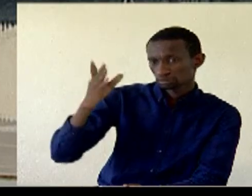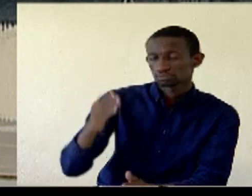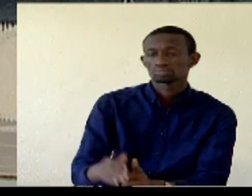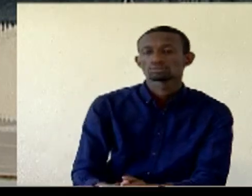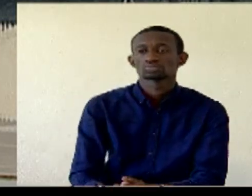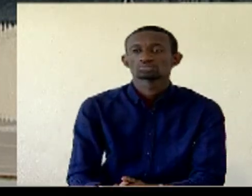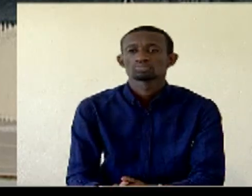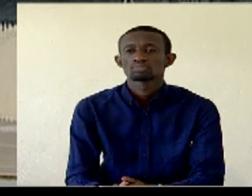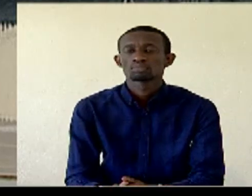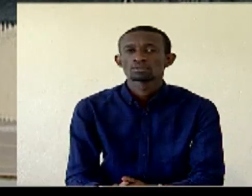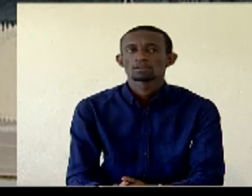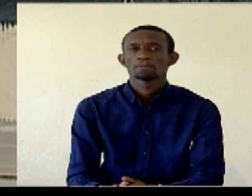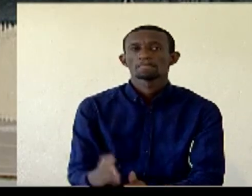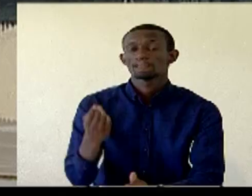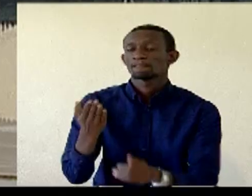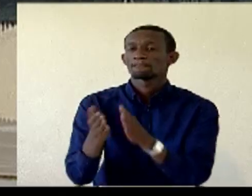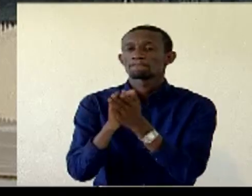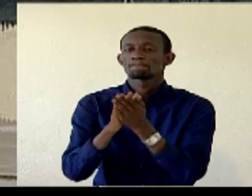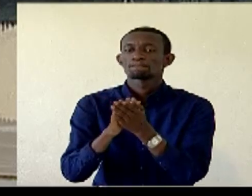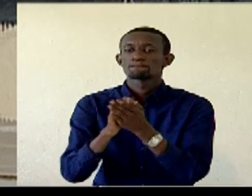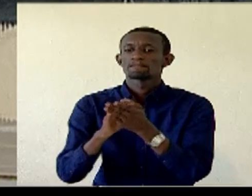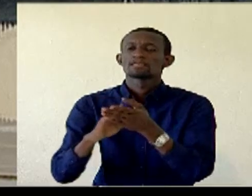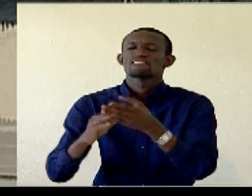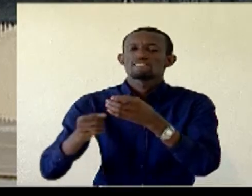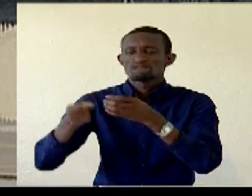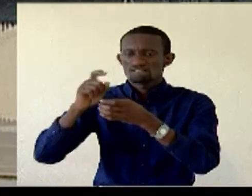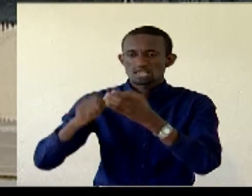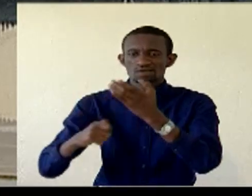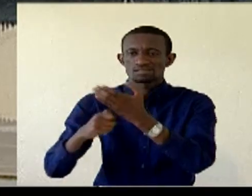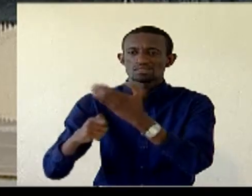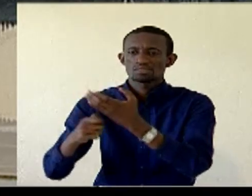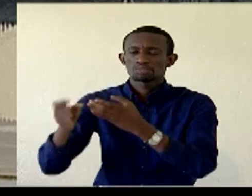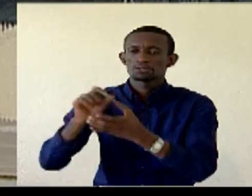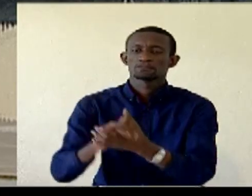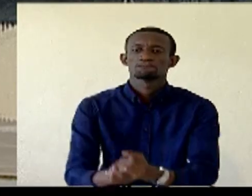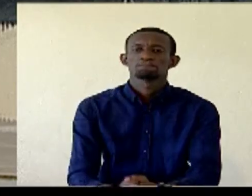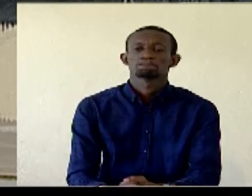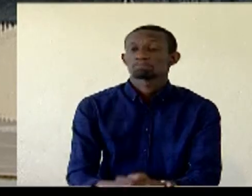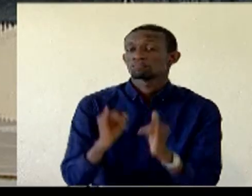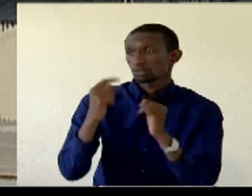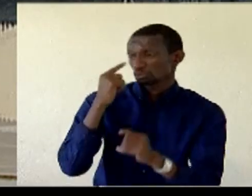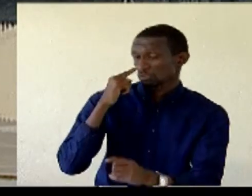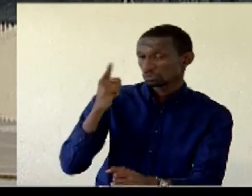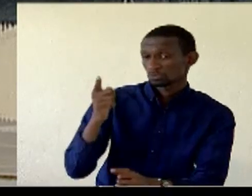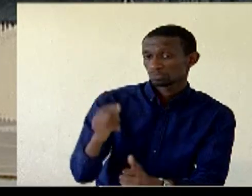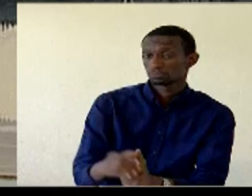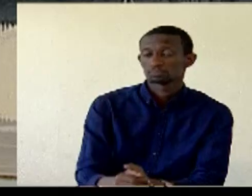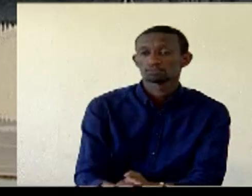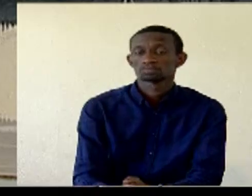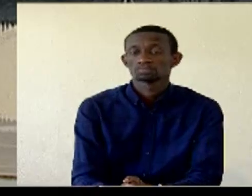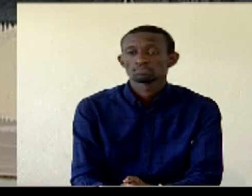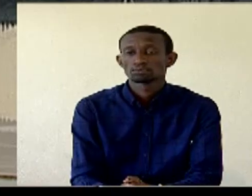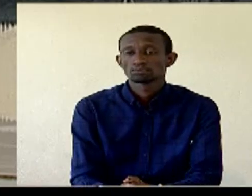it is once again regenerated. So this one, when you look at this one, it resonates with